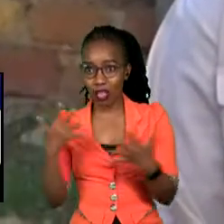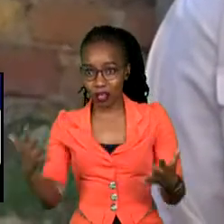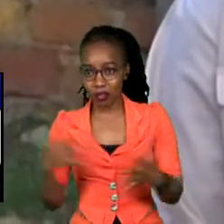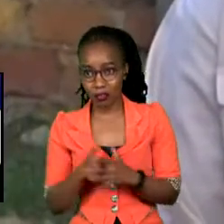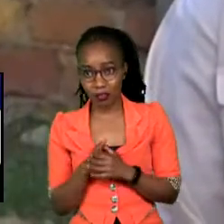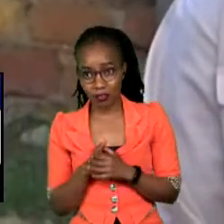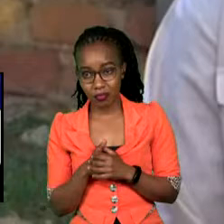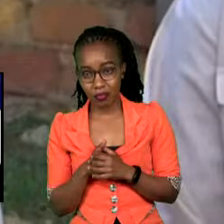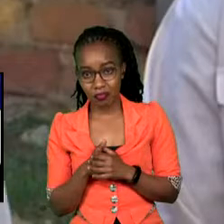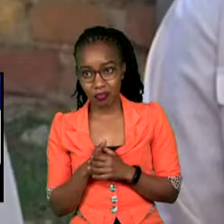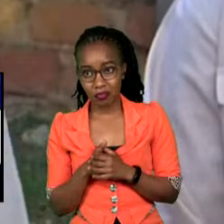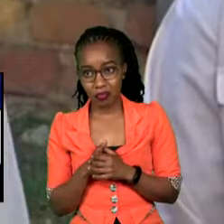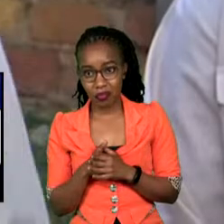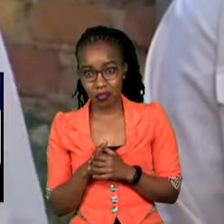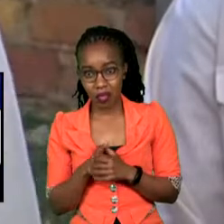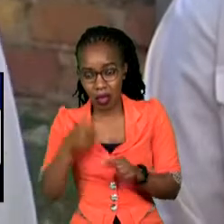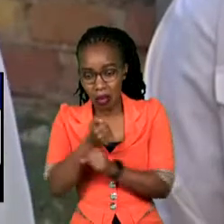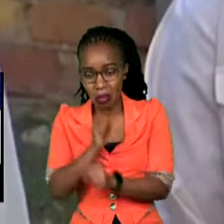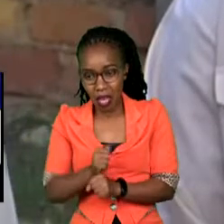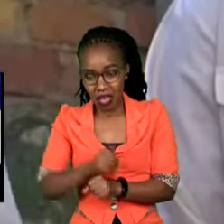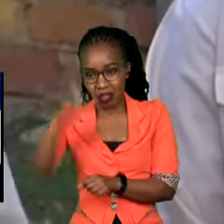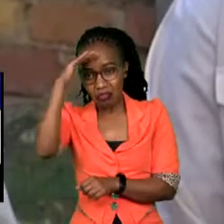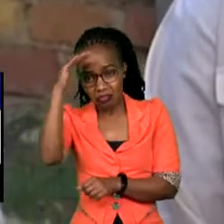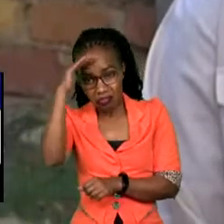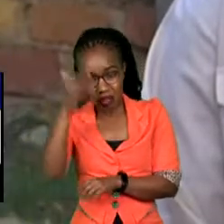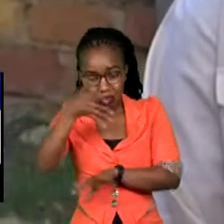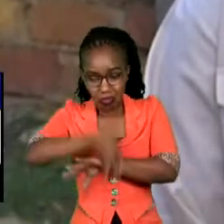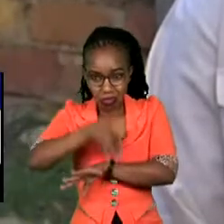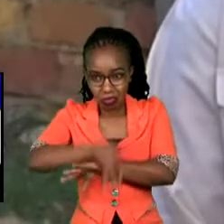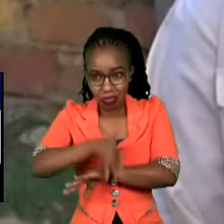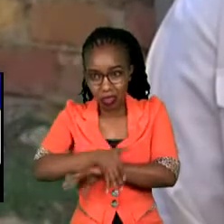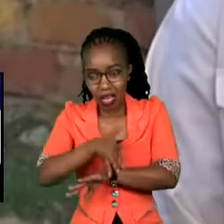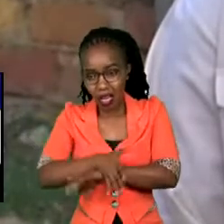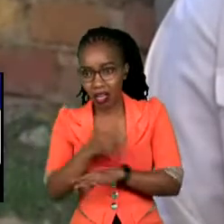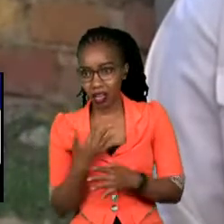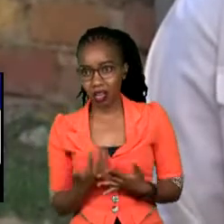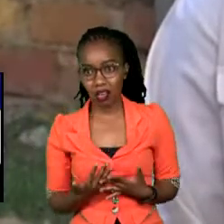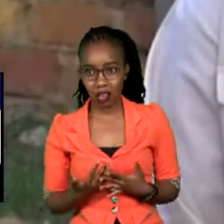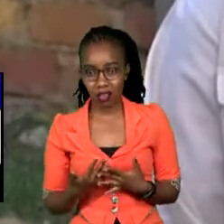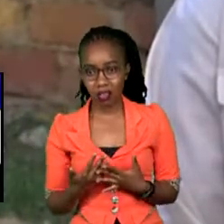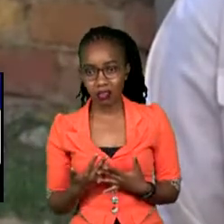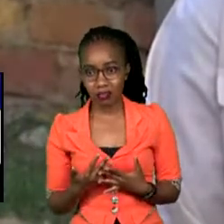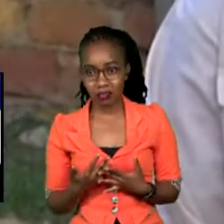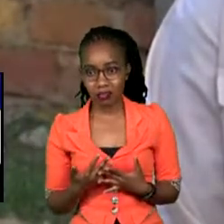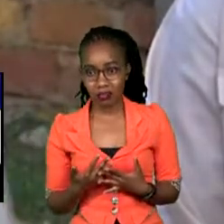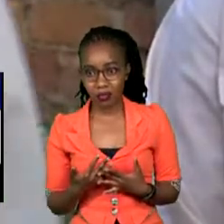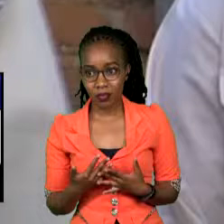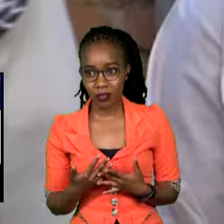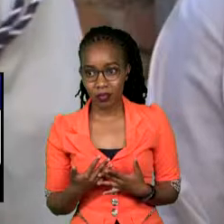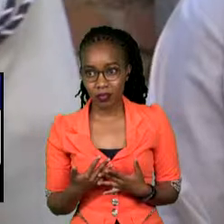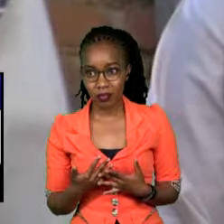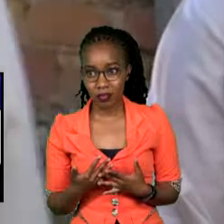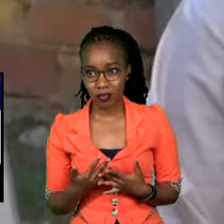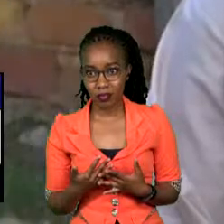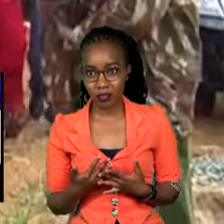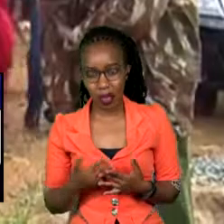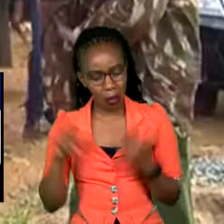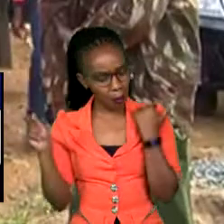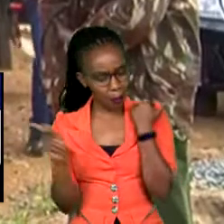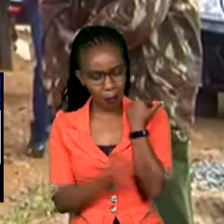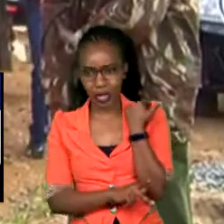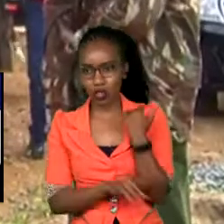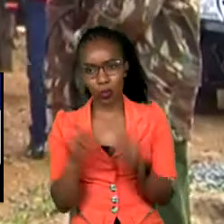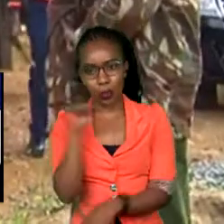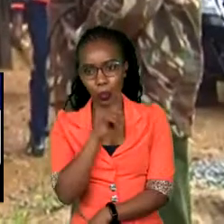these concoctions, the wrong hours, and the ones that are not prescribed will be dealt with according to them.